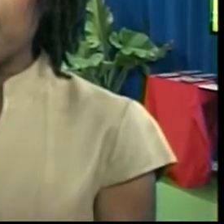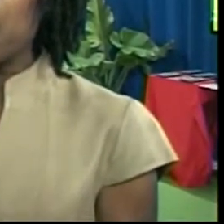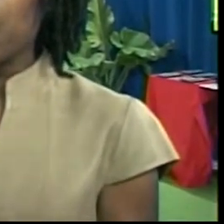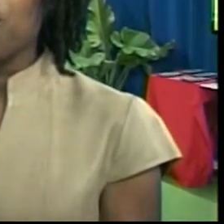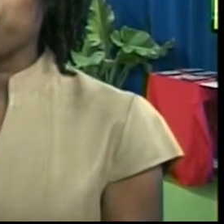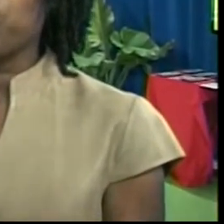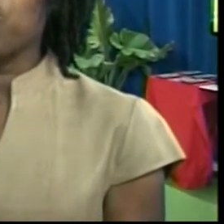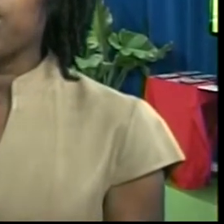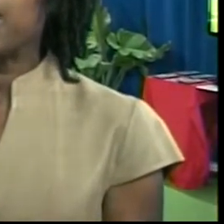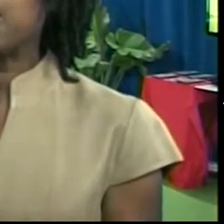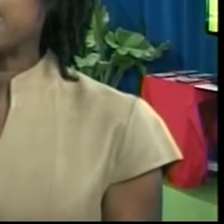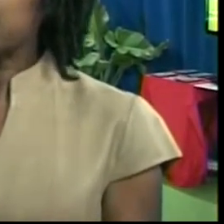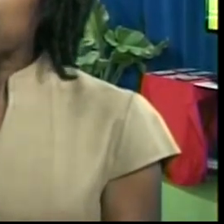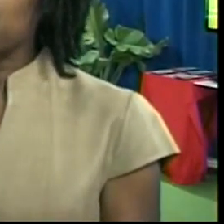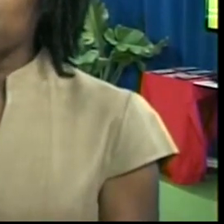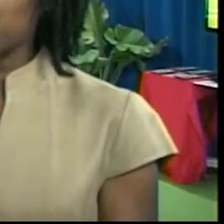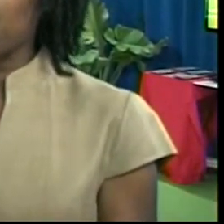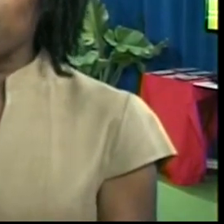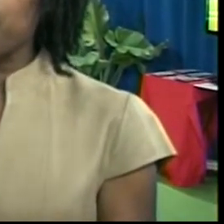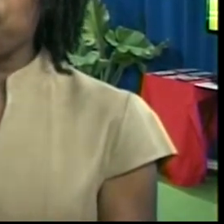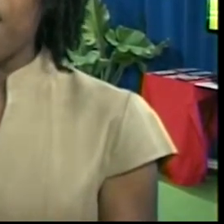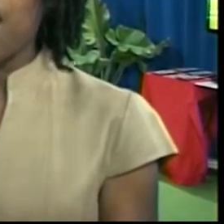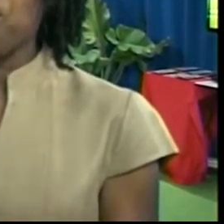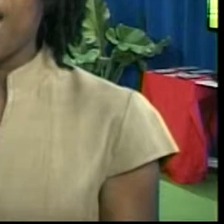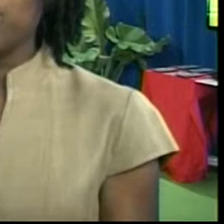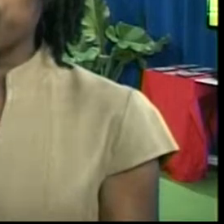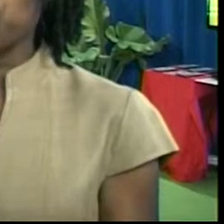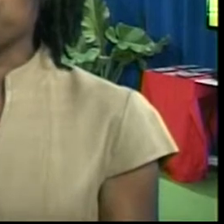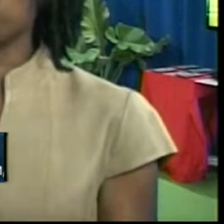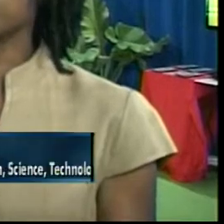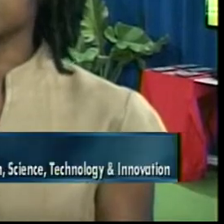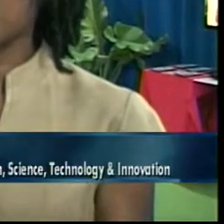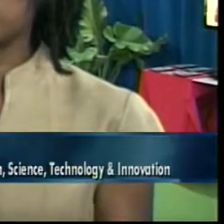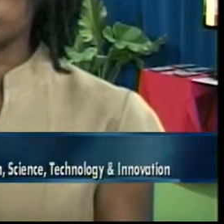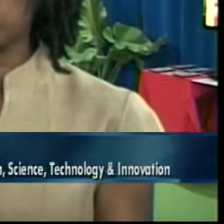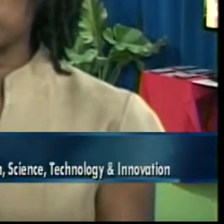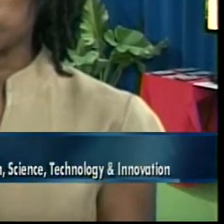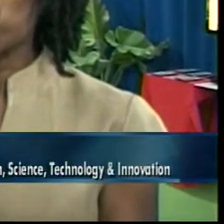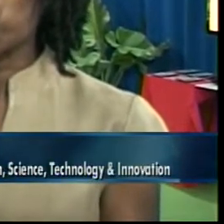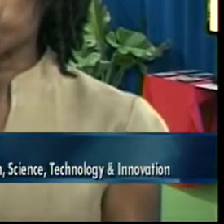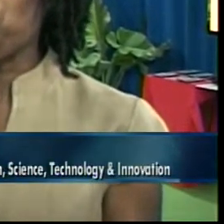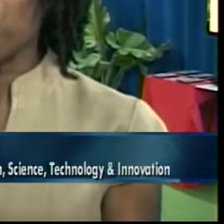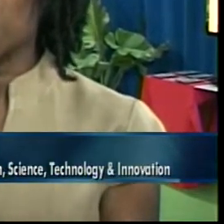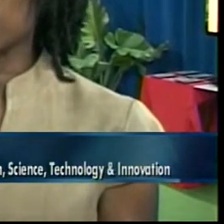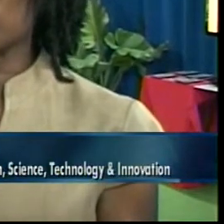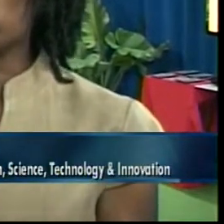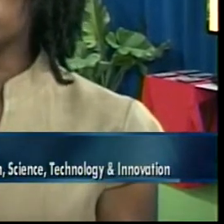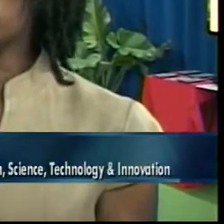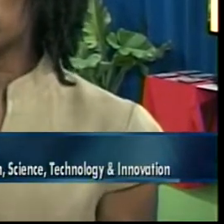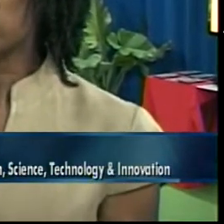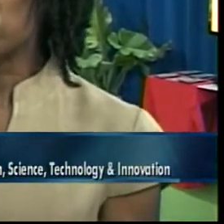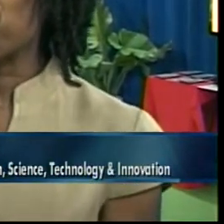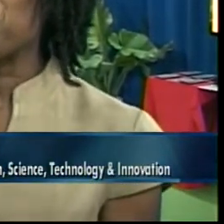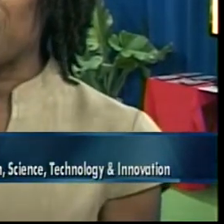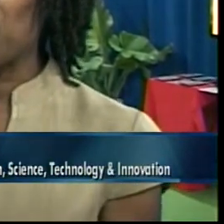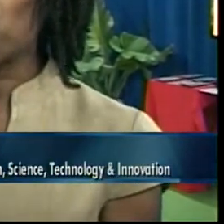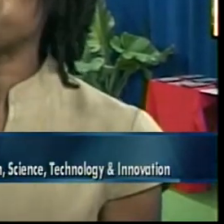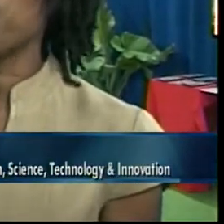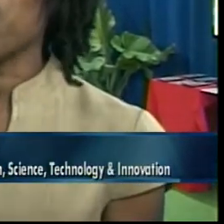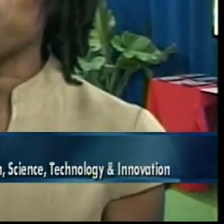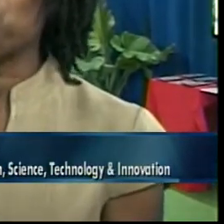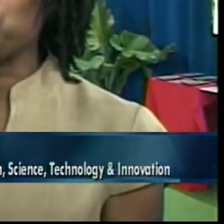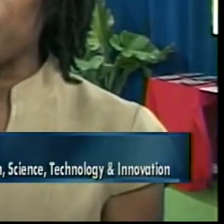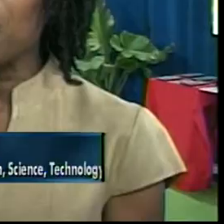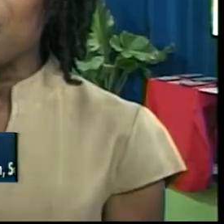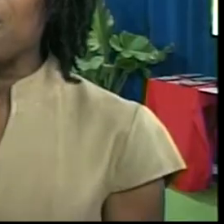come in, they would have highlighted the fact that we should have run the exhibit for a longer period of time, which